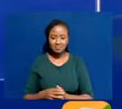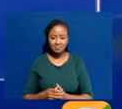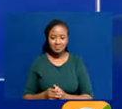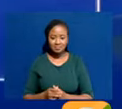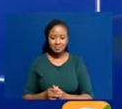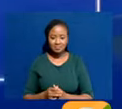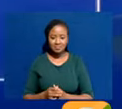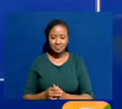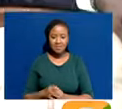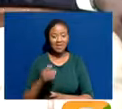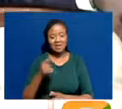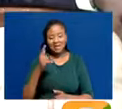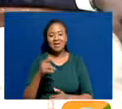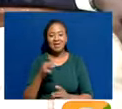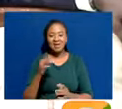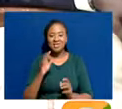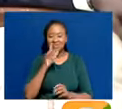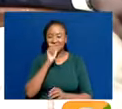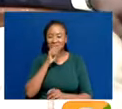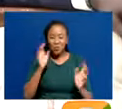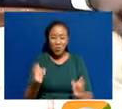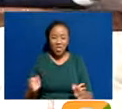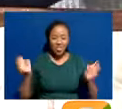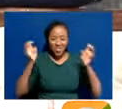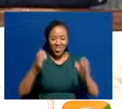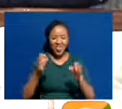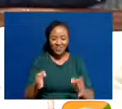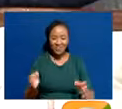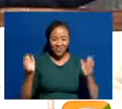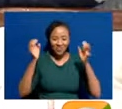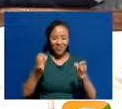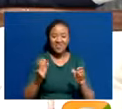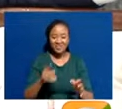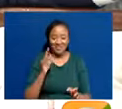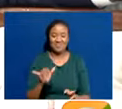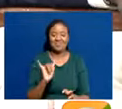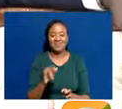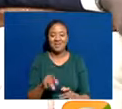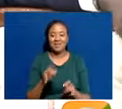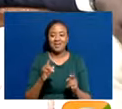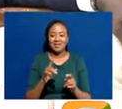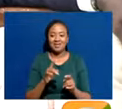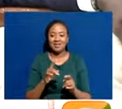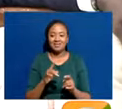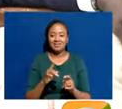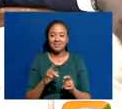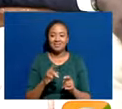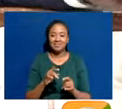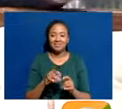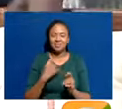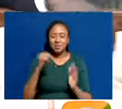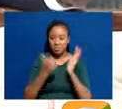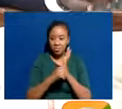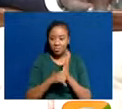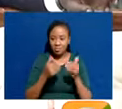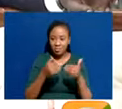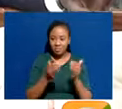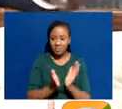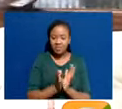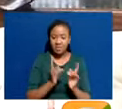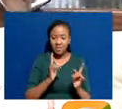we call it on TV? Kusama. We not use the other word. No, there was an issue with the family, and that pulled back at some point. We're taking it up